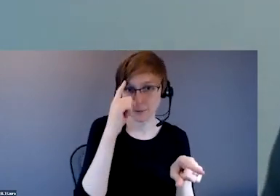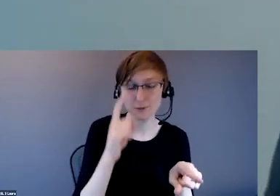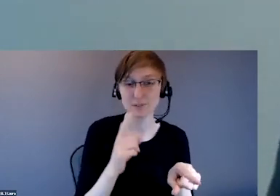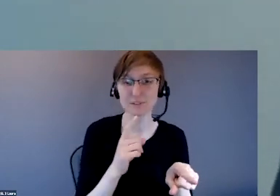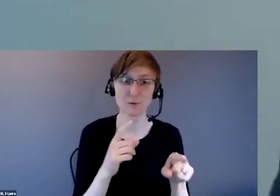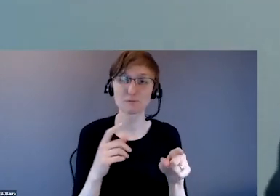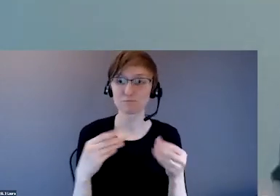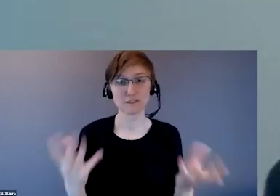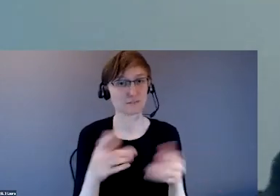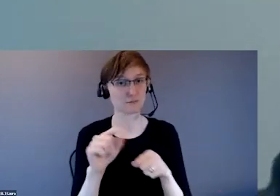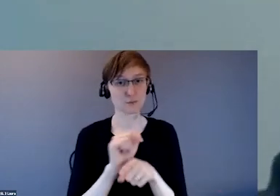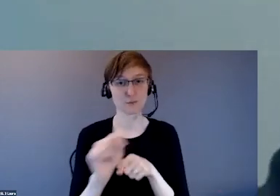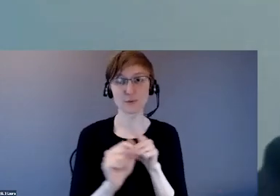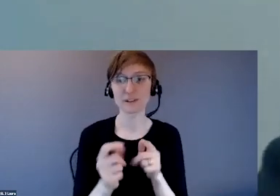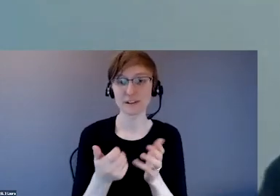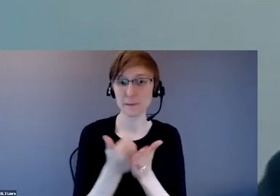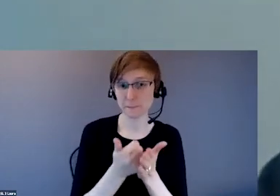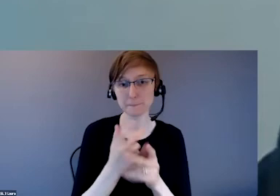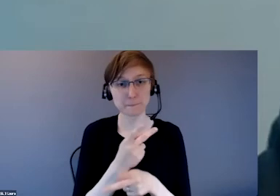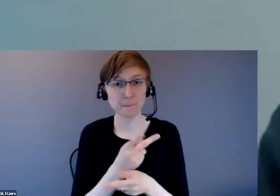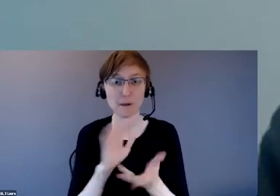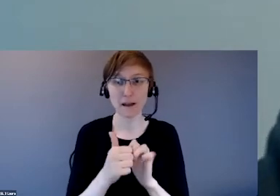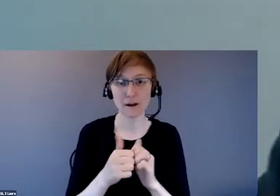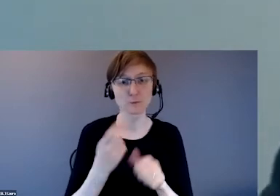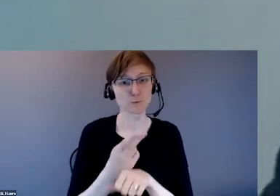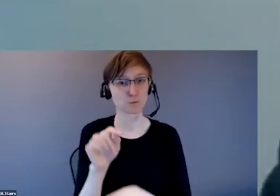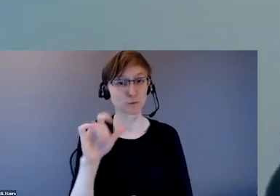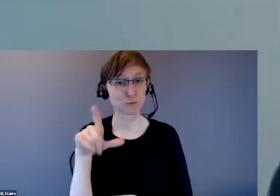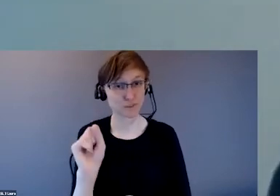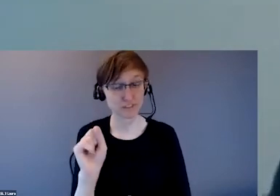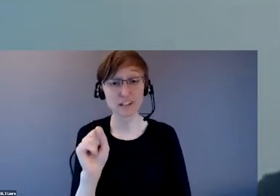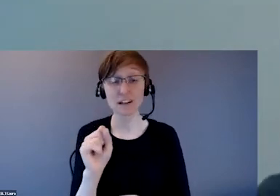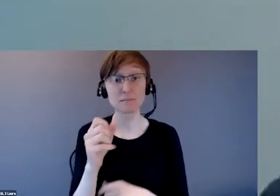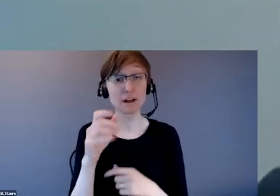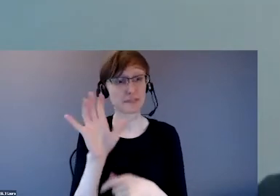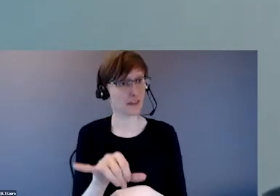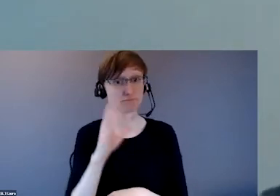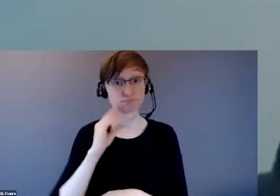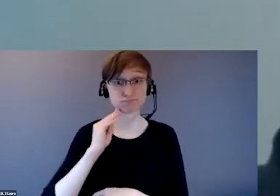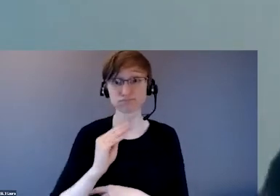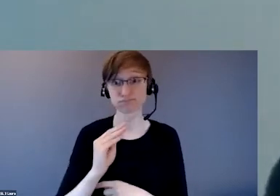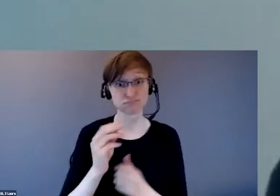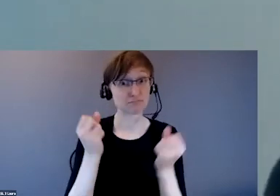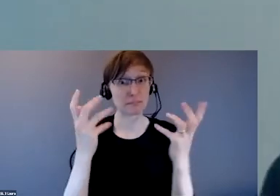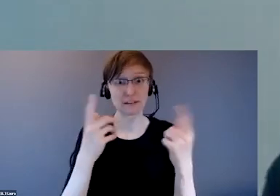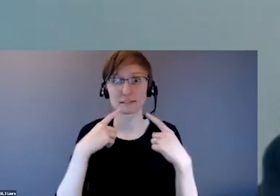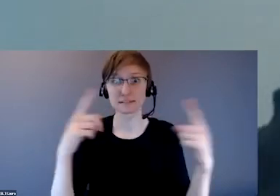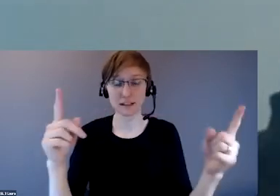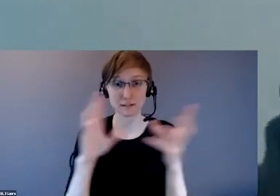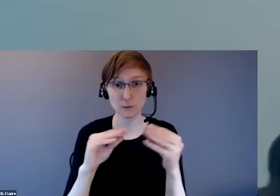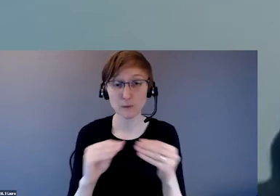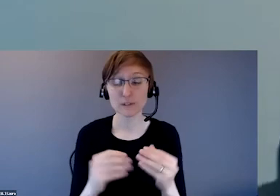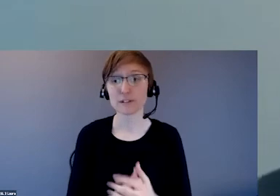these mentoring. And this leads to many success stories. We found that it's sometimes easier for employers to